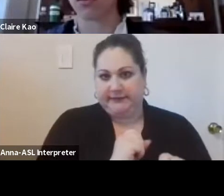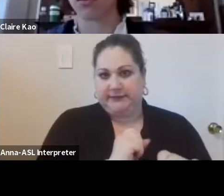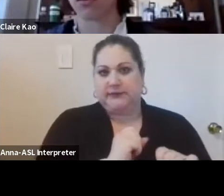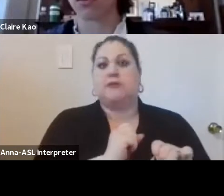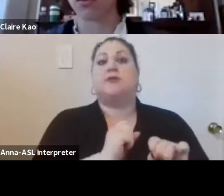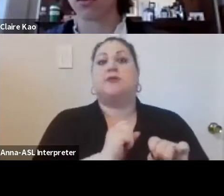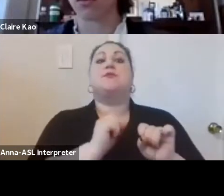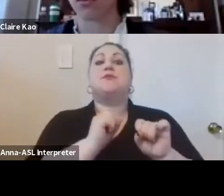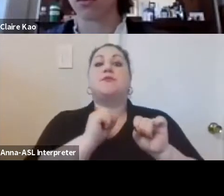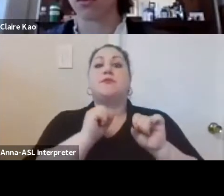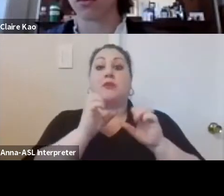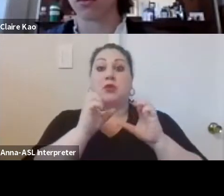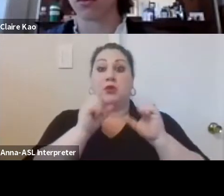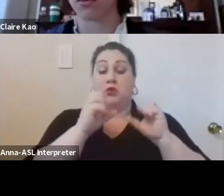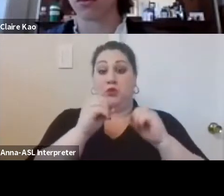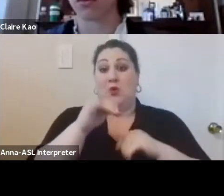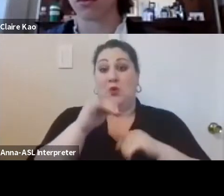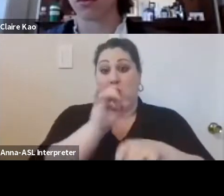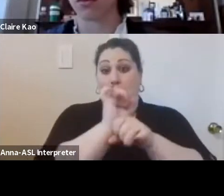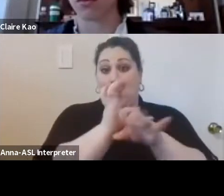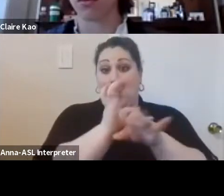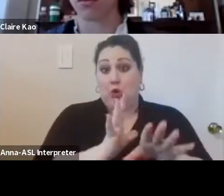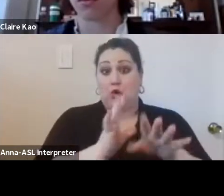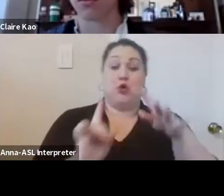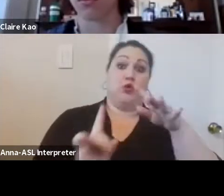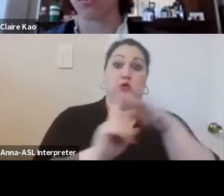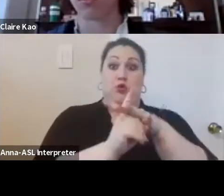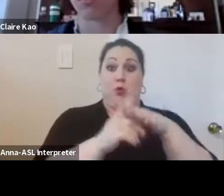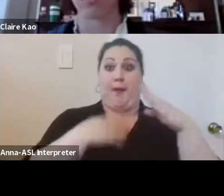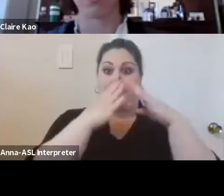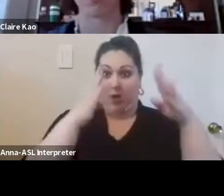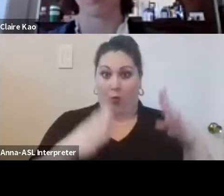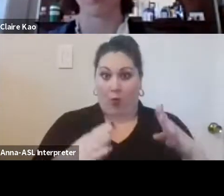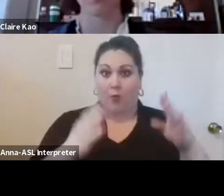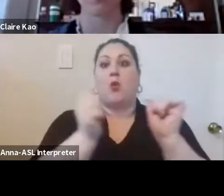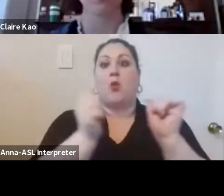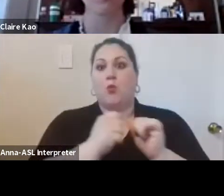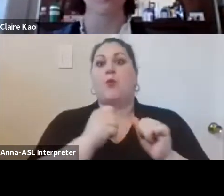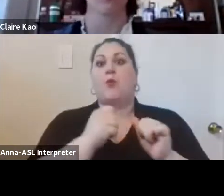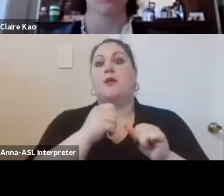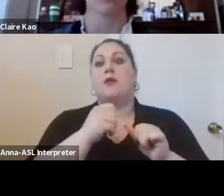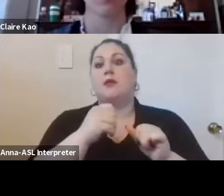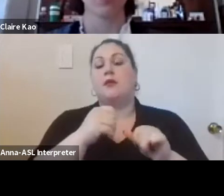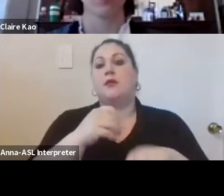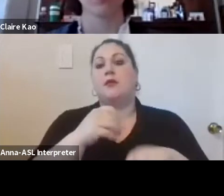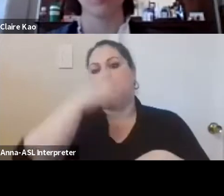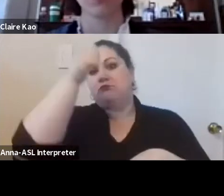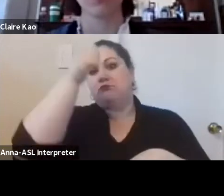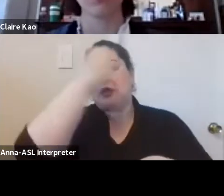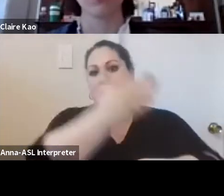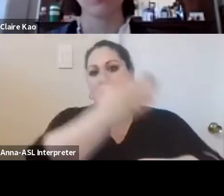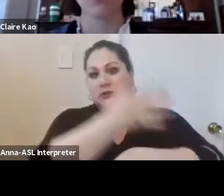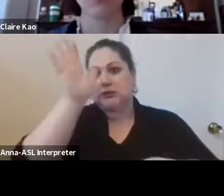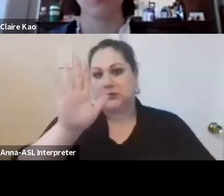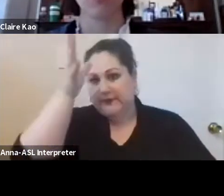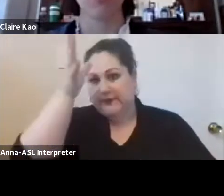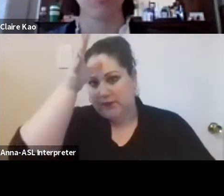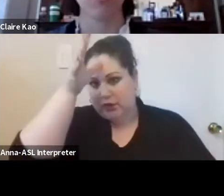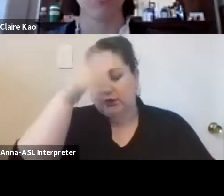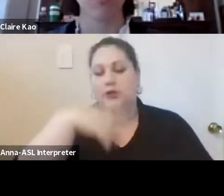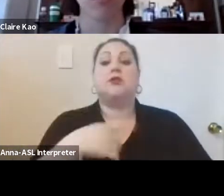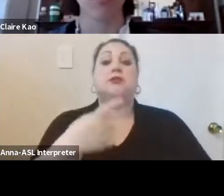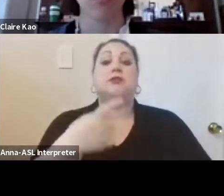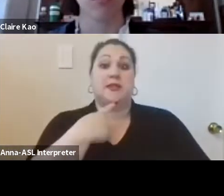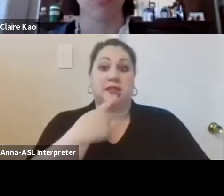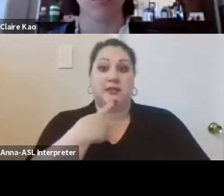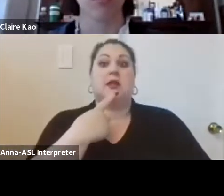that we were staying in with the father of my son. And he said to me, get your stuff, you're coming with me.